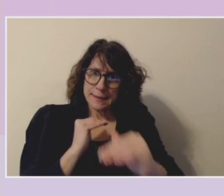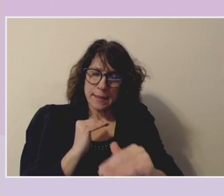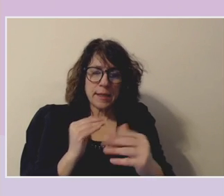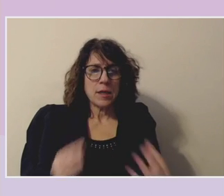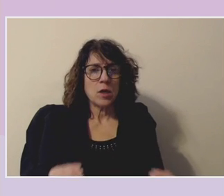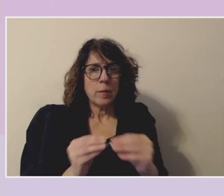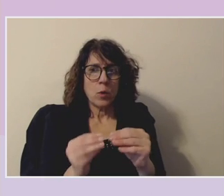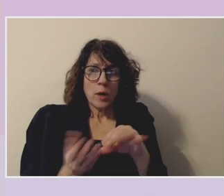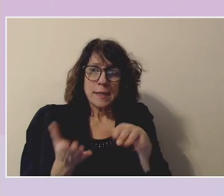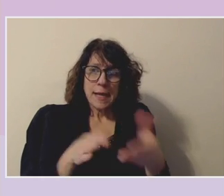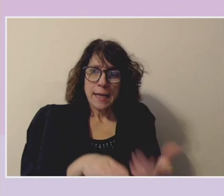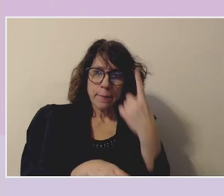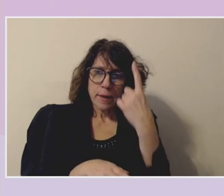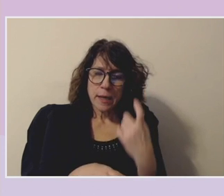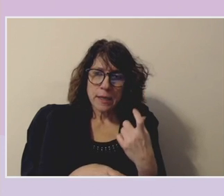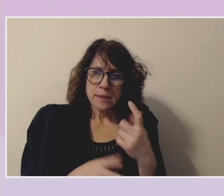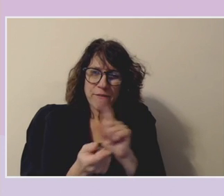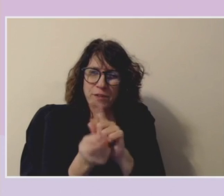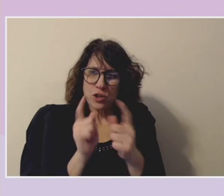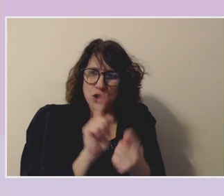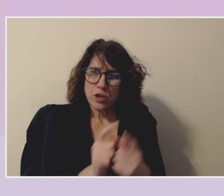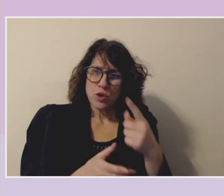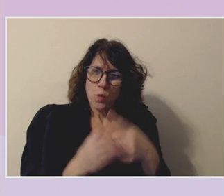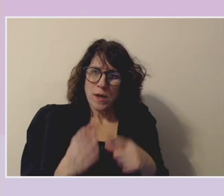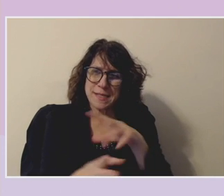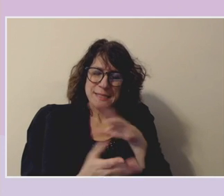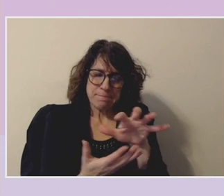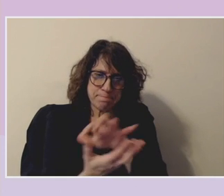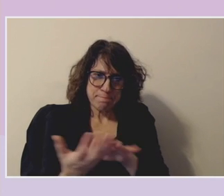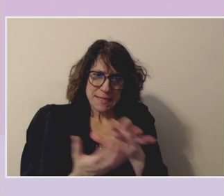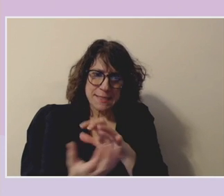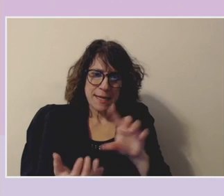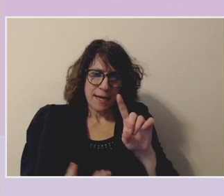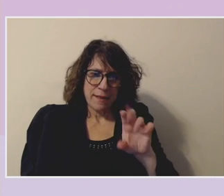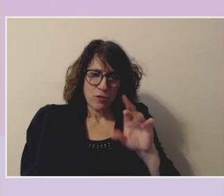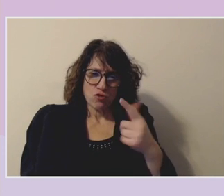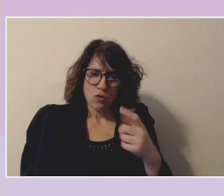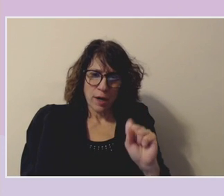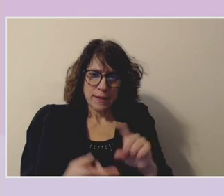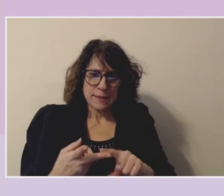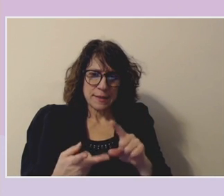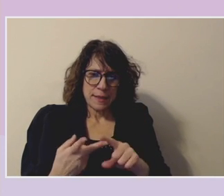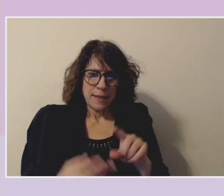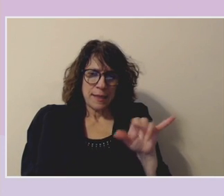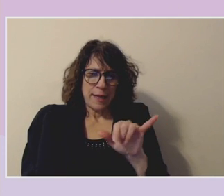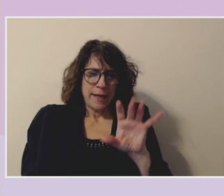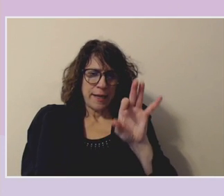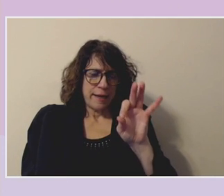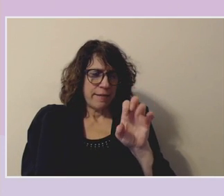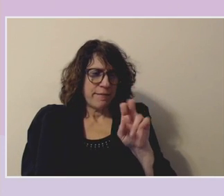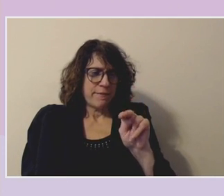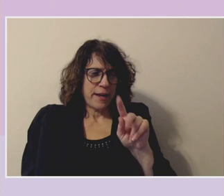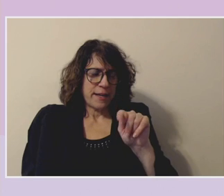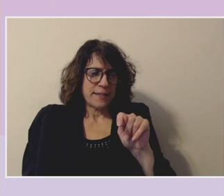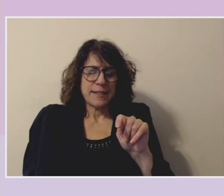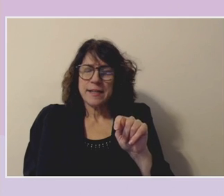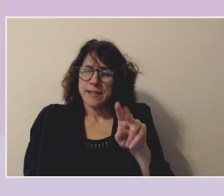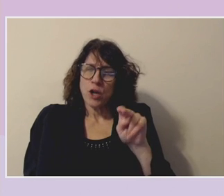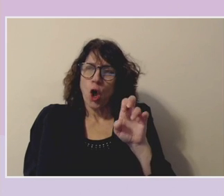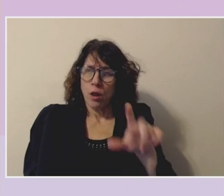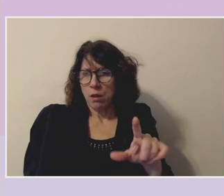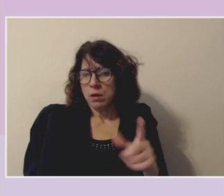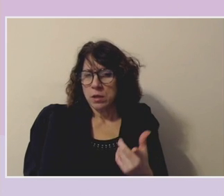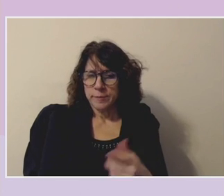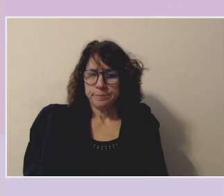deadly because of the change of what's in that drug pool, such as fentanyl, as we all know. So really this idea of